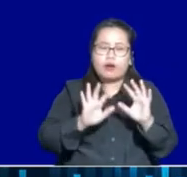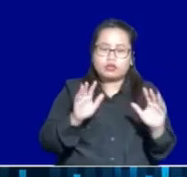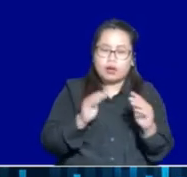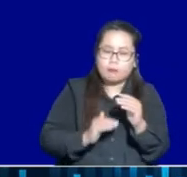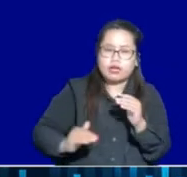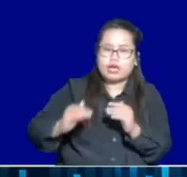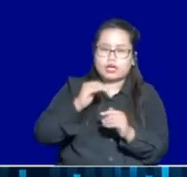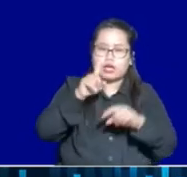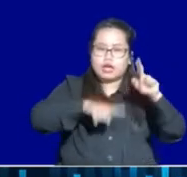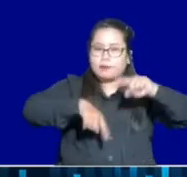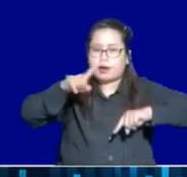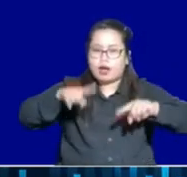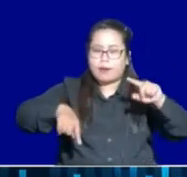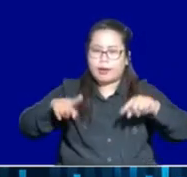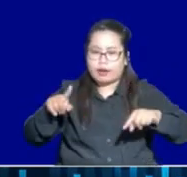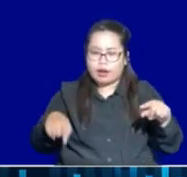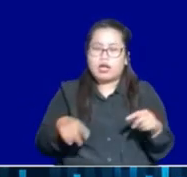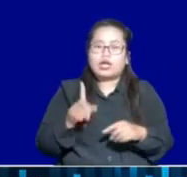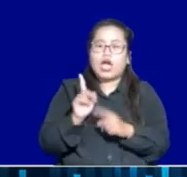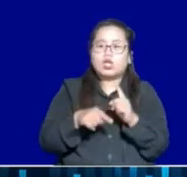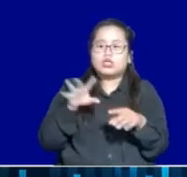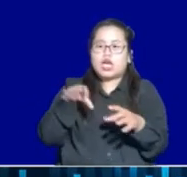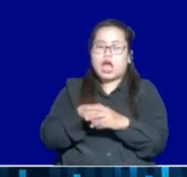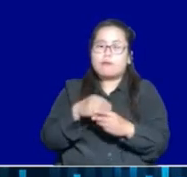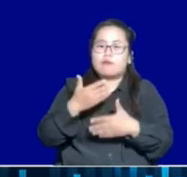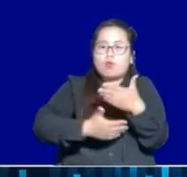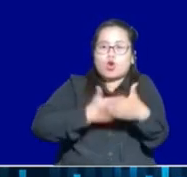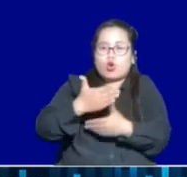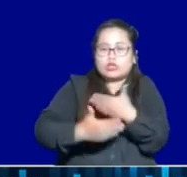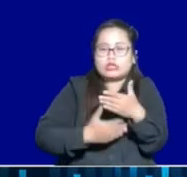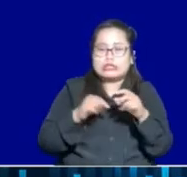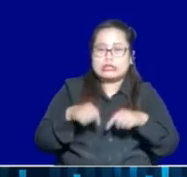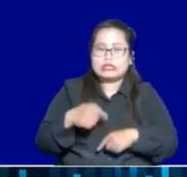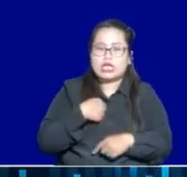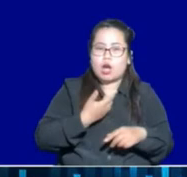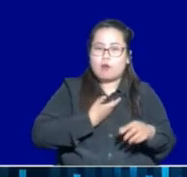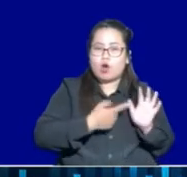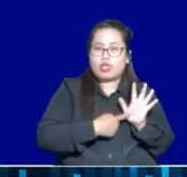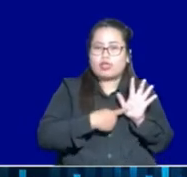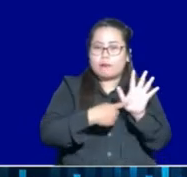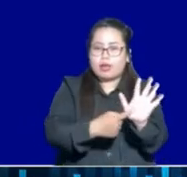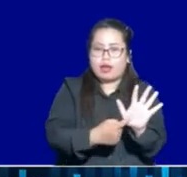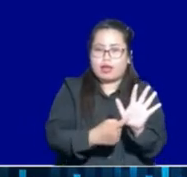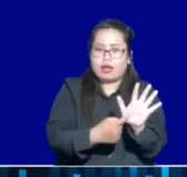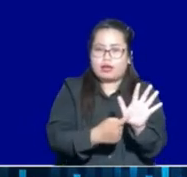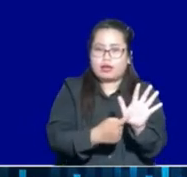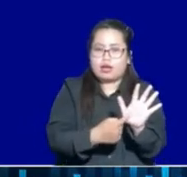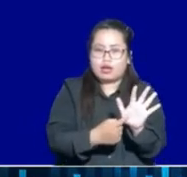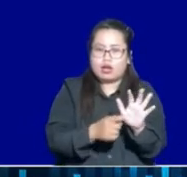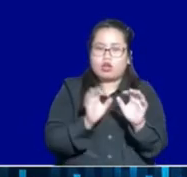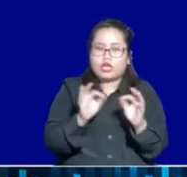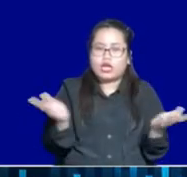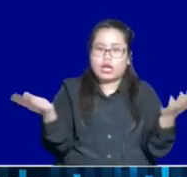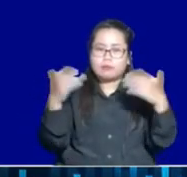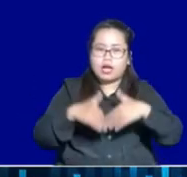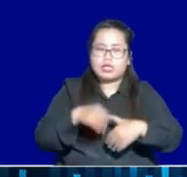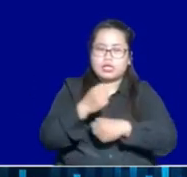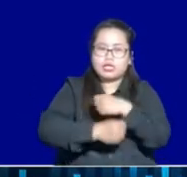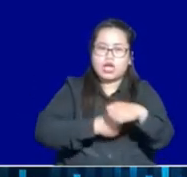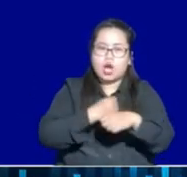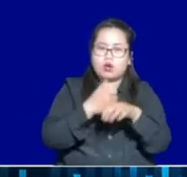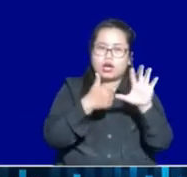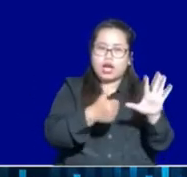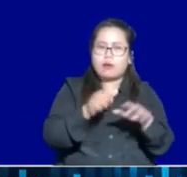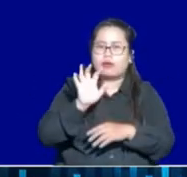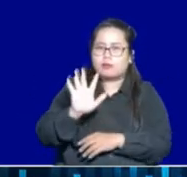in this process. And if you, and I'll show you to you once more, go back to 65. Notice that jumps tend to be to